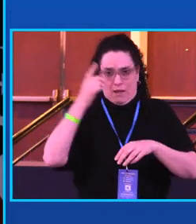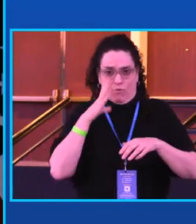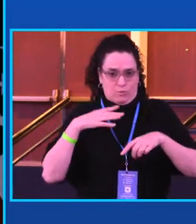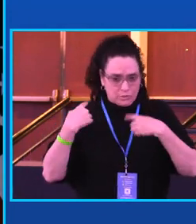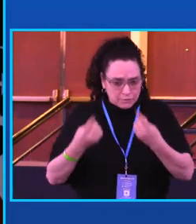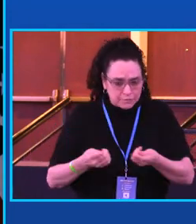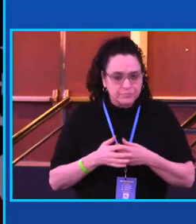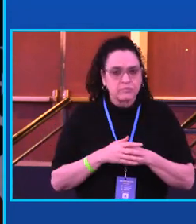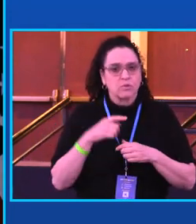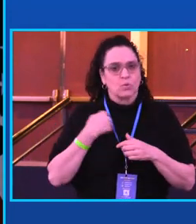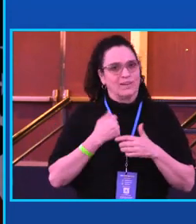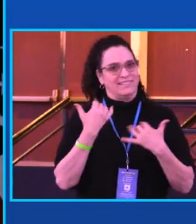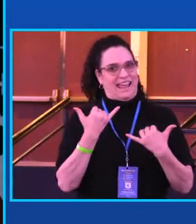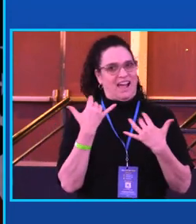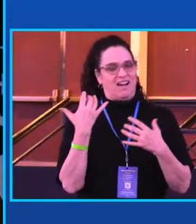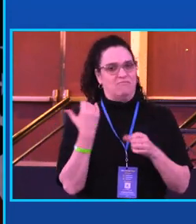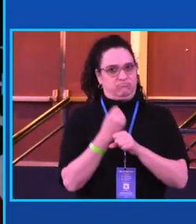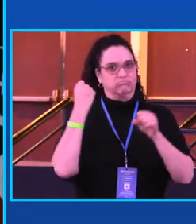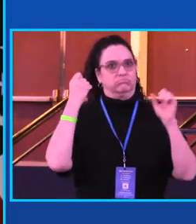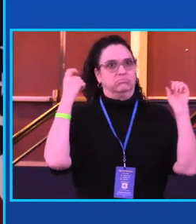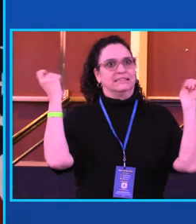up to its promise.